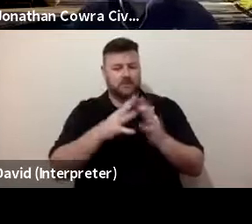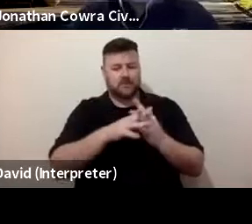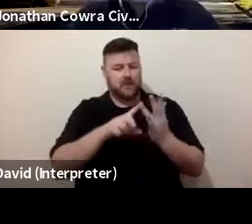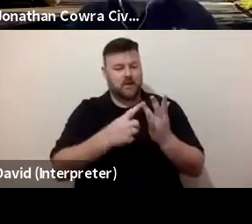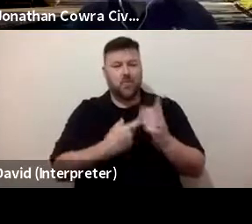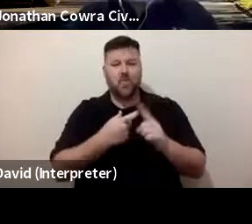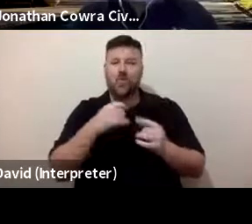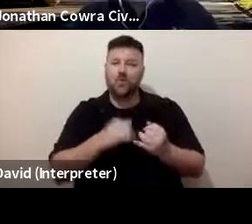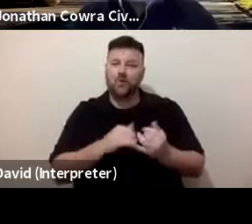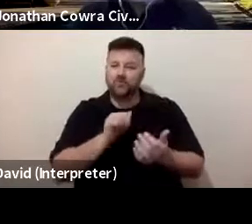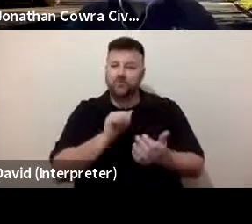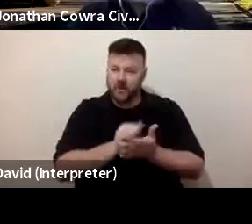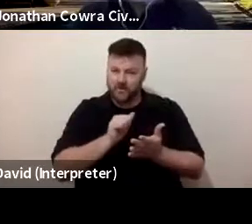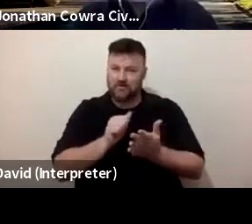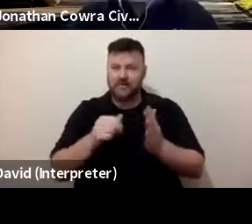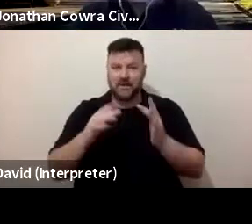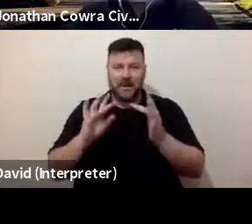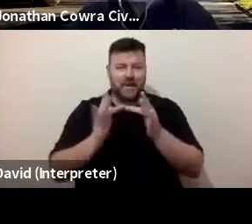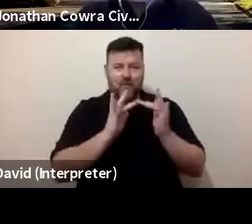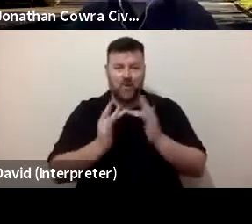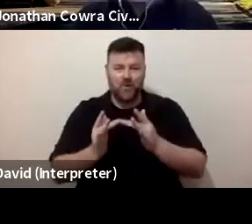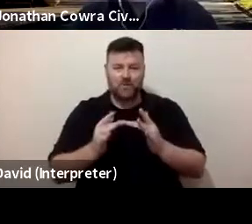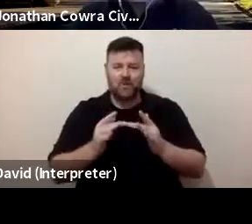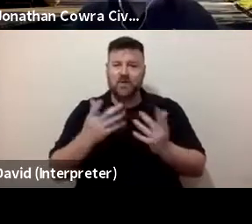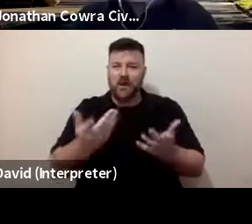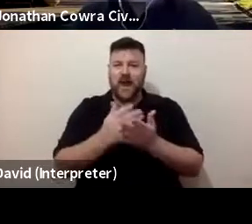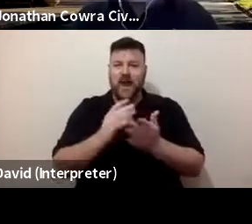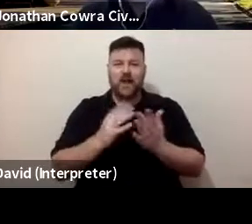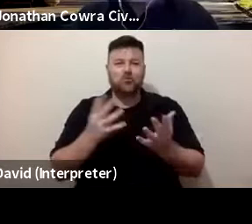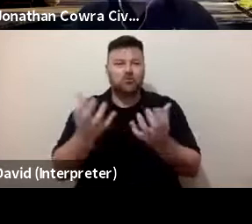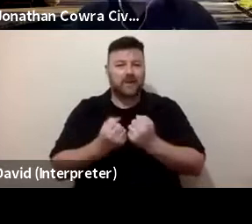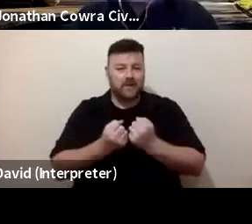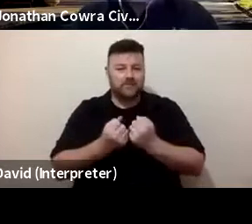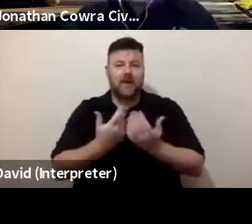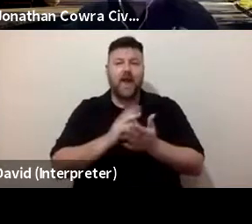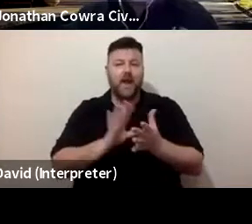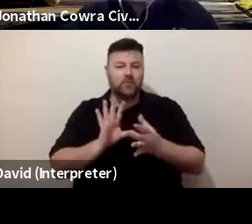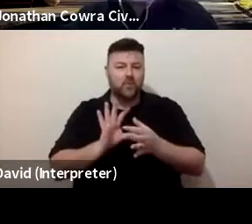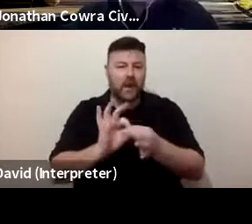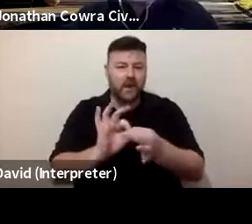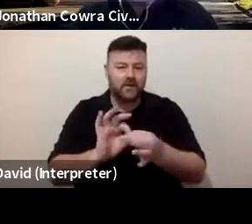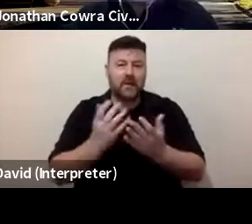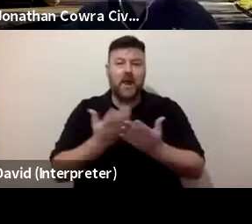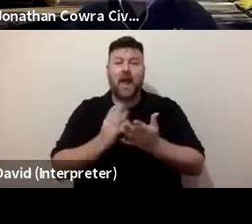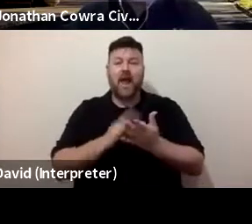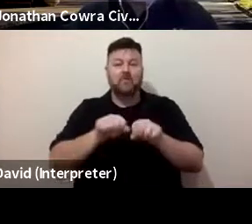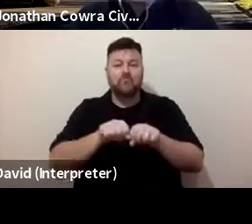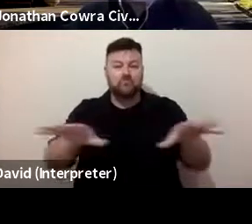but distributing that information as well. And working out where we all need